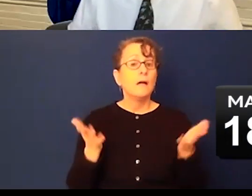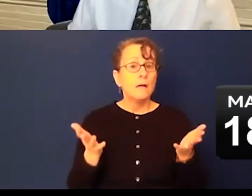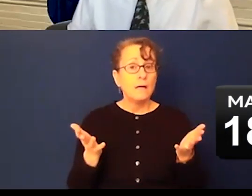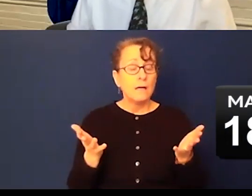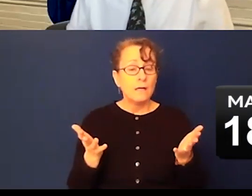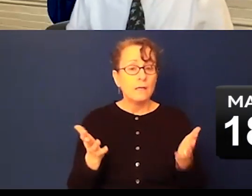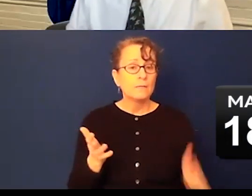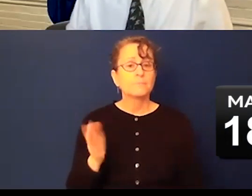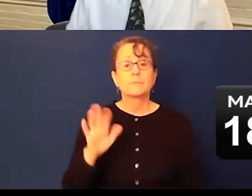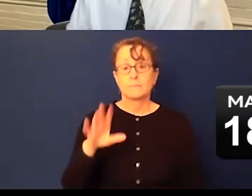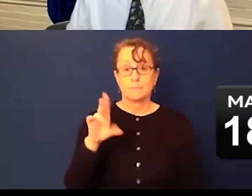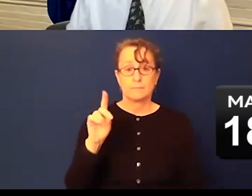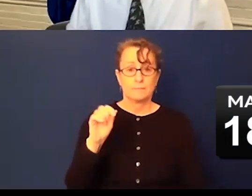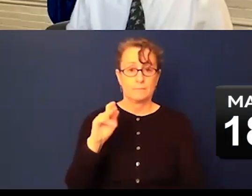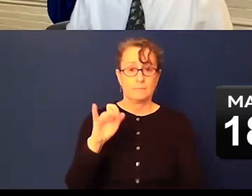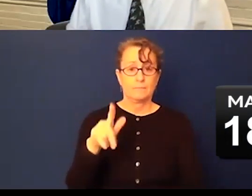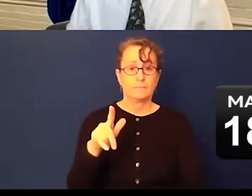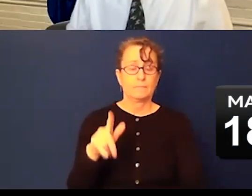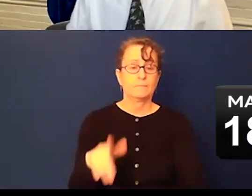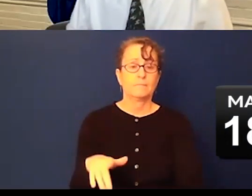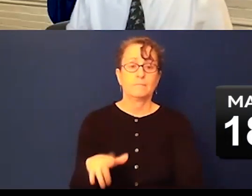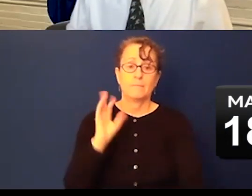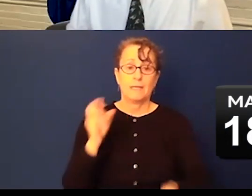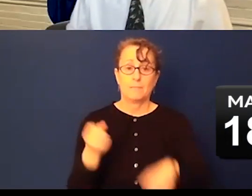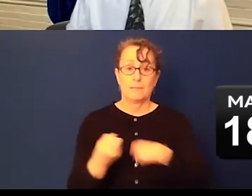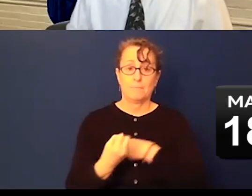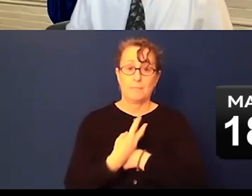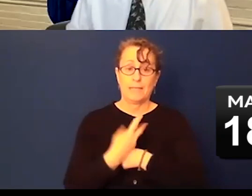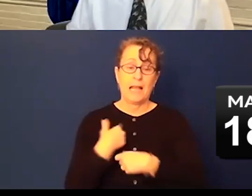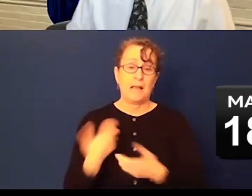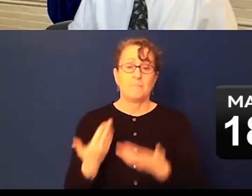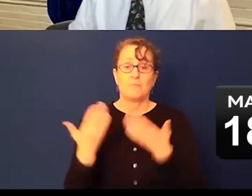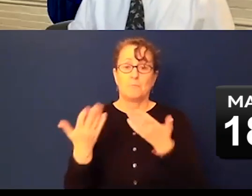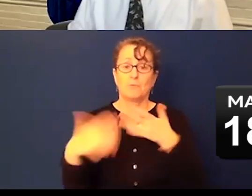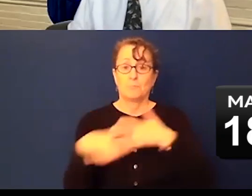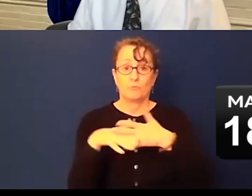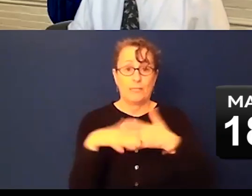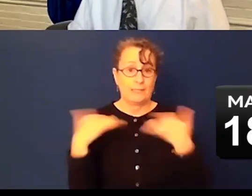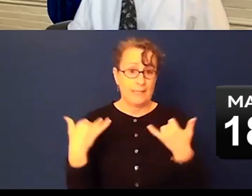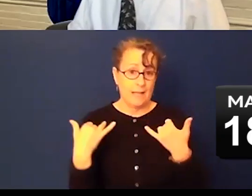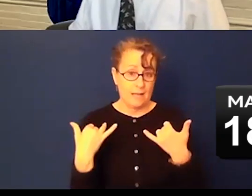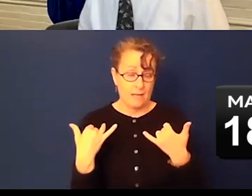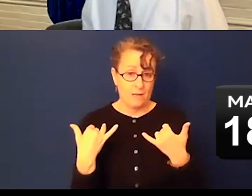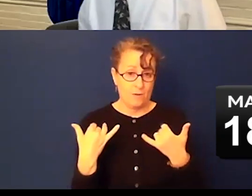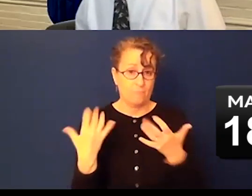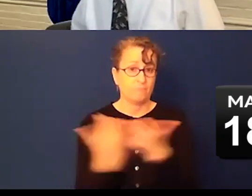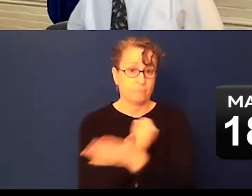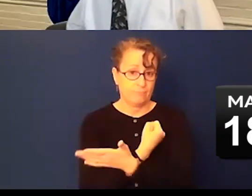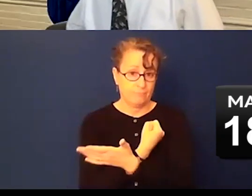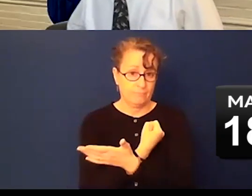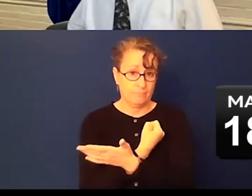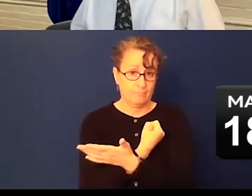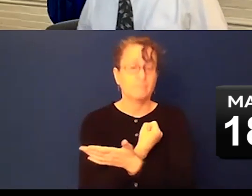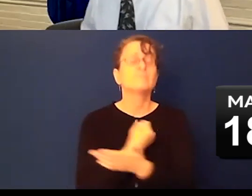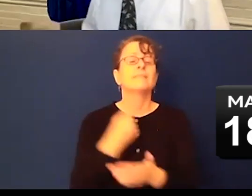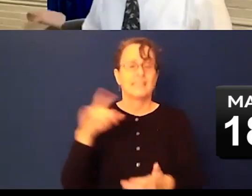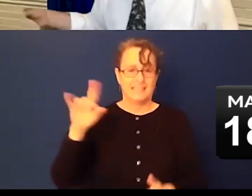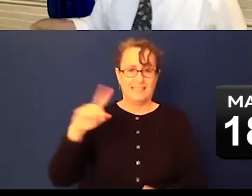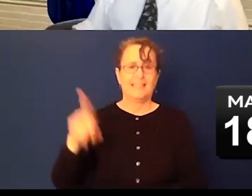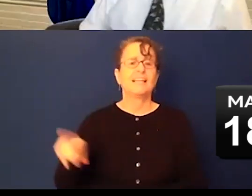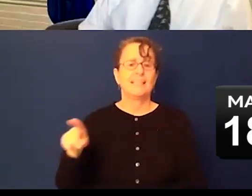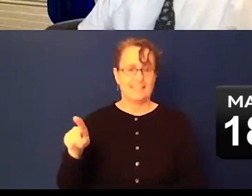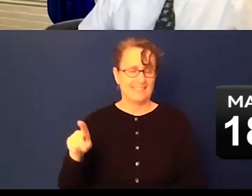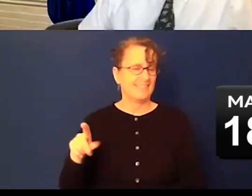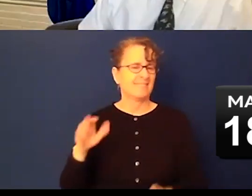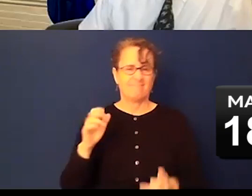Yes, Daniel? Oh, you might beat me to it. I was going to propose that we take a break now. Yes, we are on